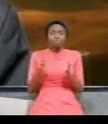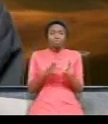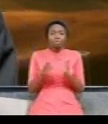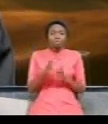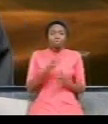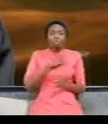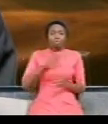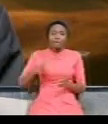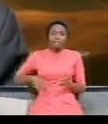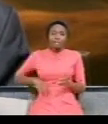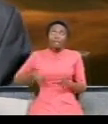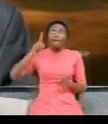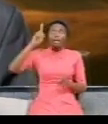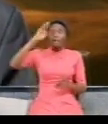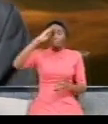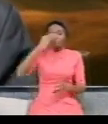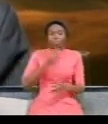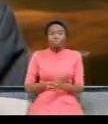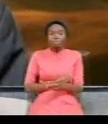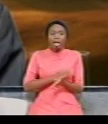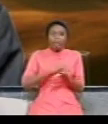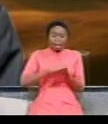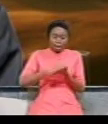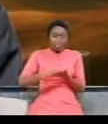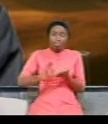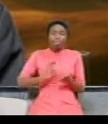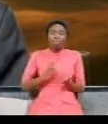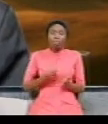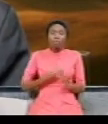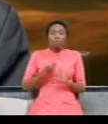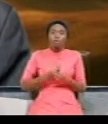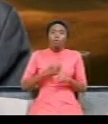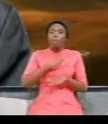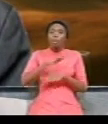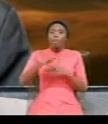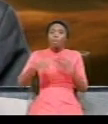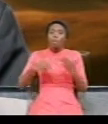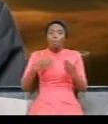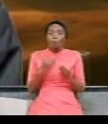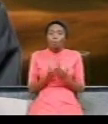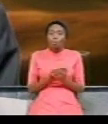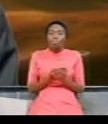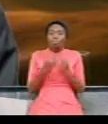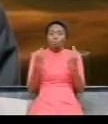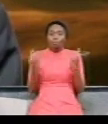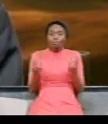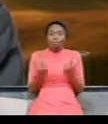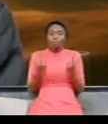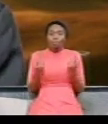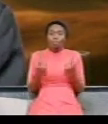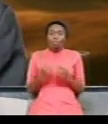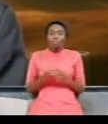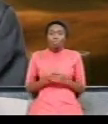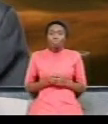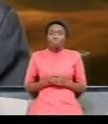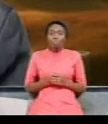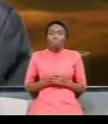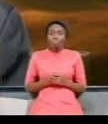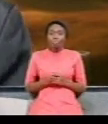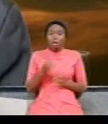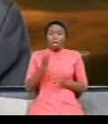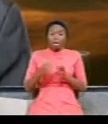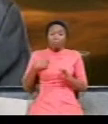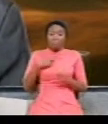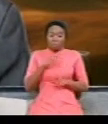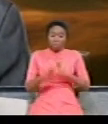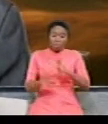Jesus Christ, his Son, cleanseth us from all sin. If we walk